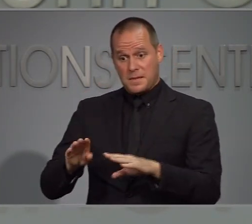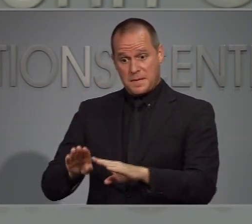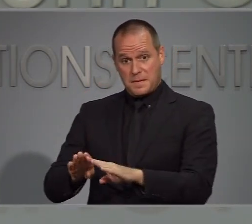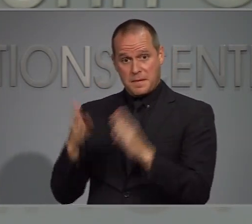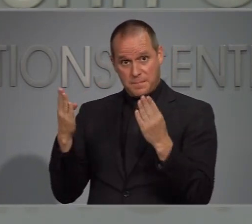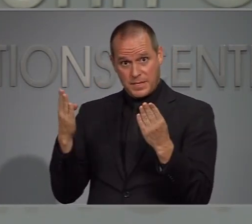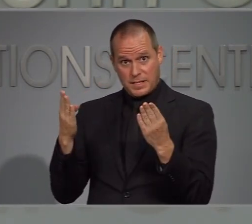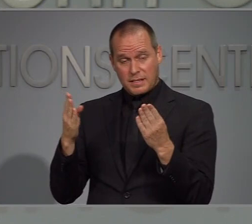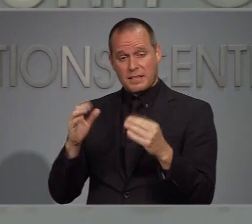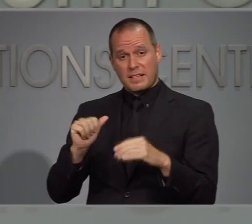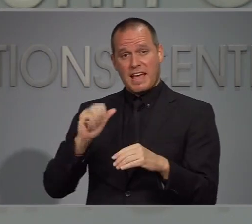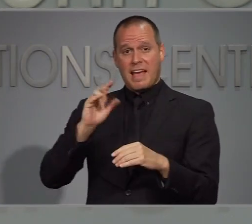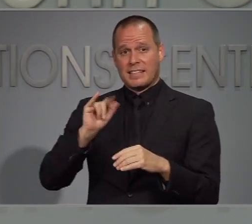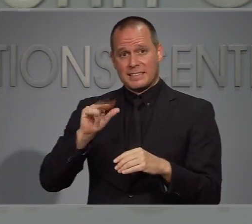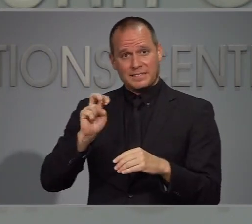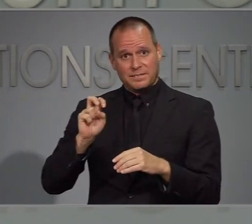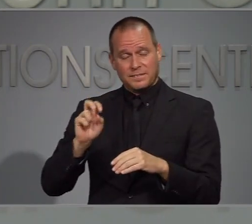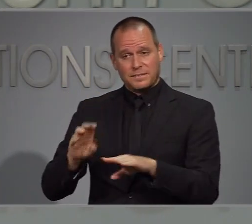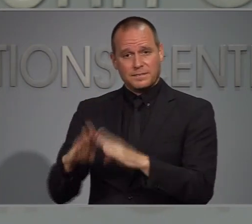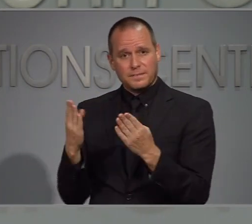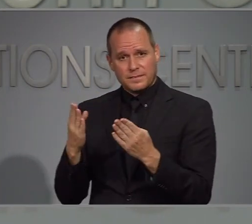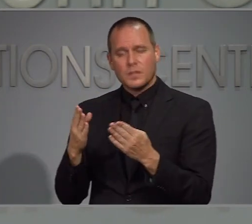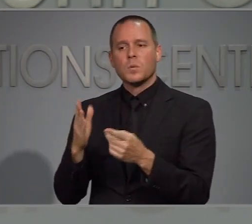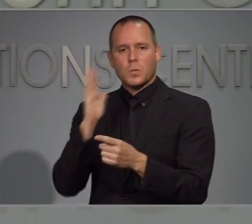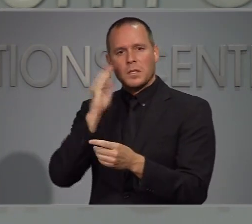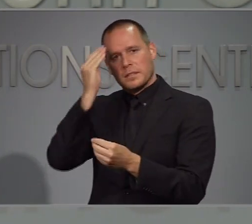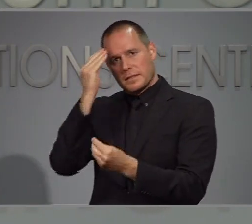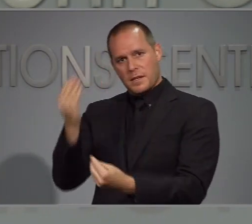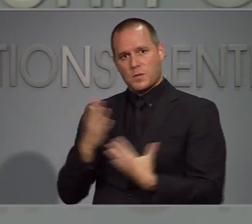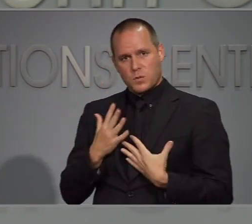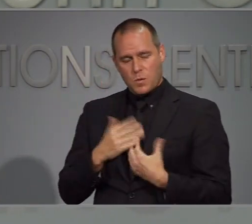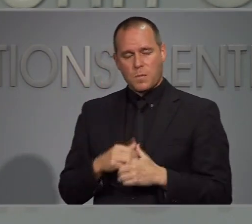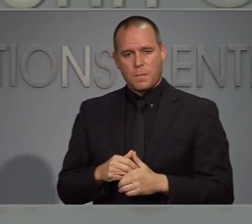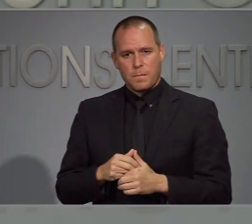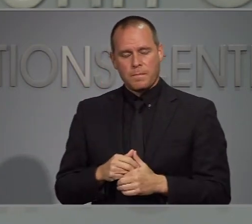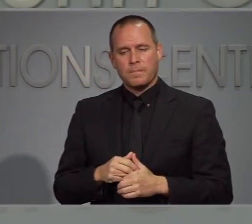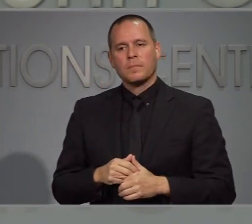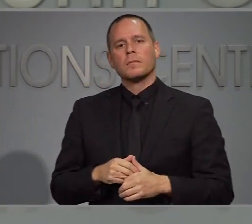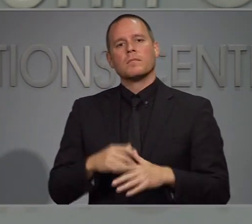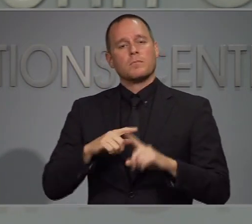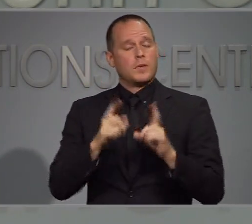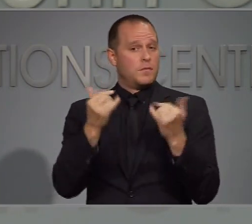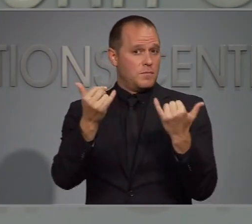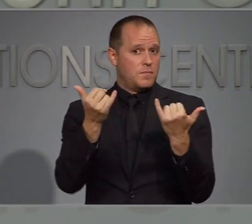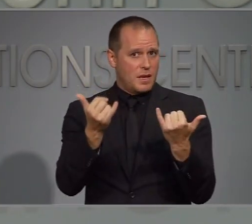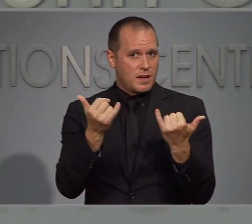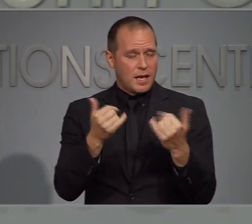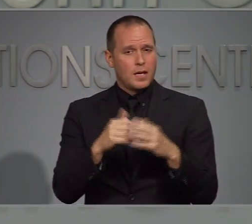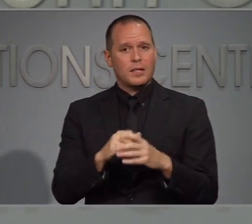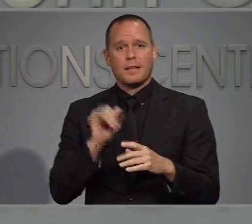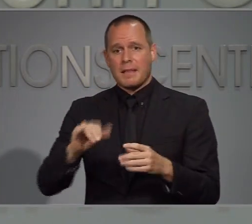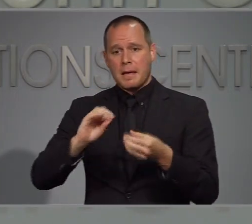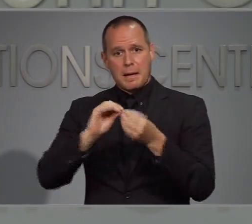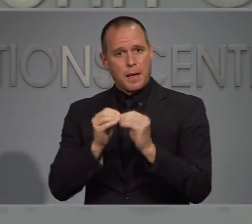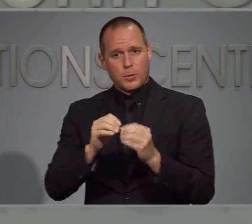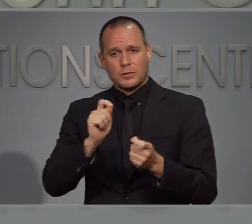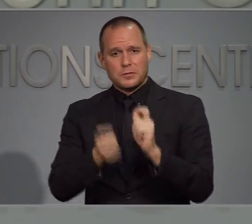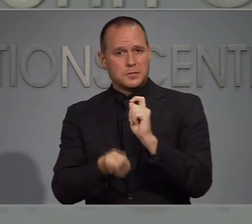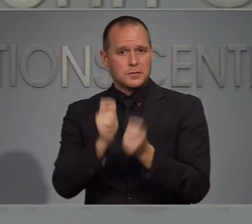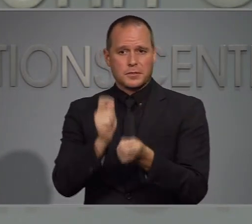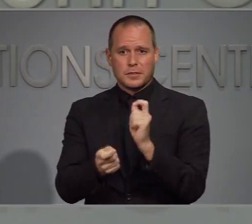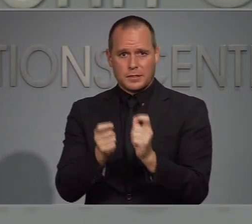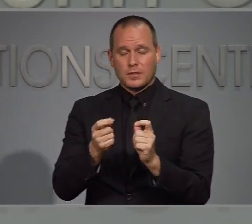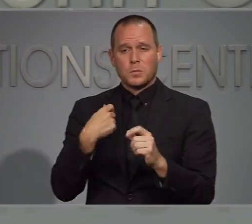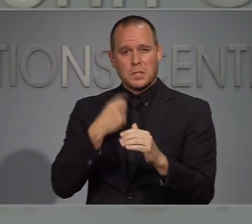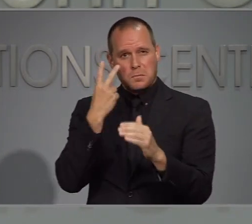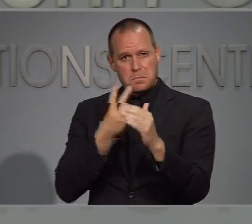are activated, they will let us know about it. But so right now it's a moving target, and as the